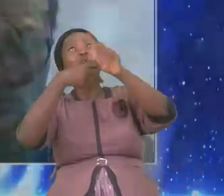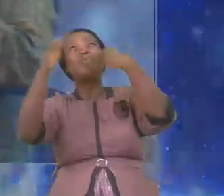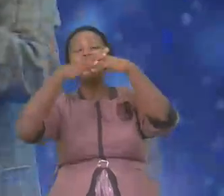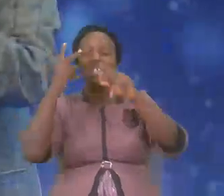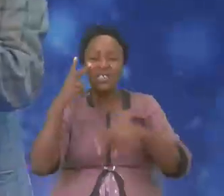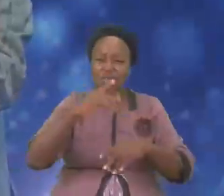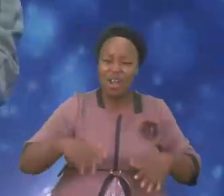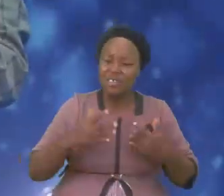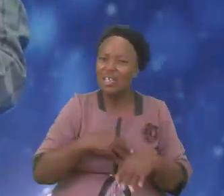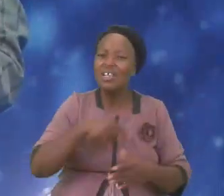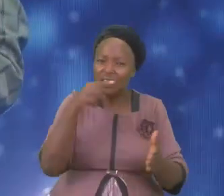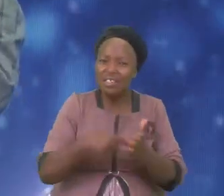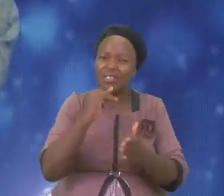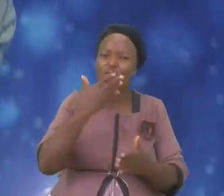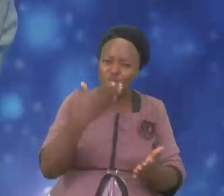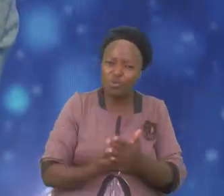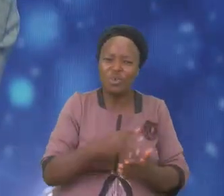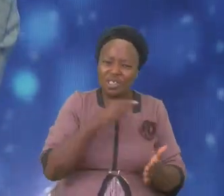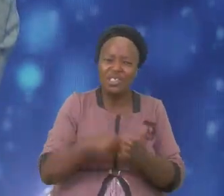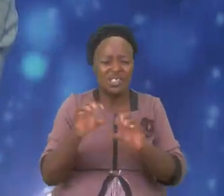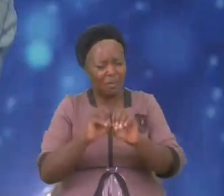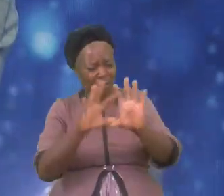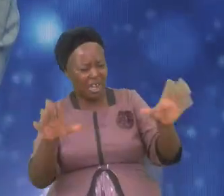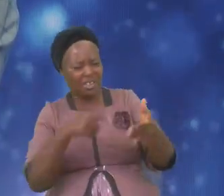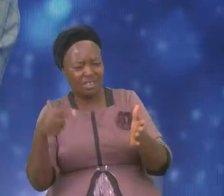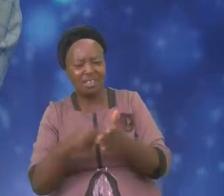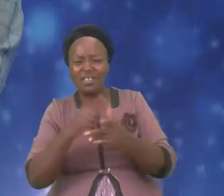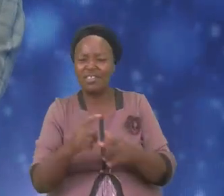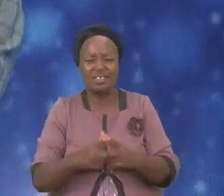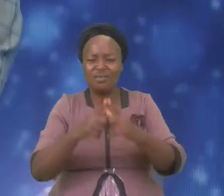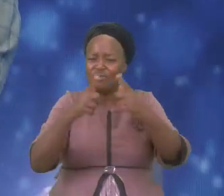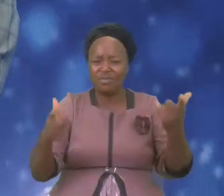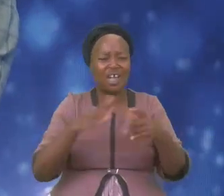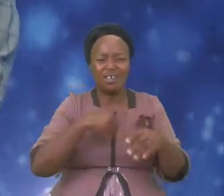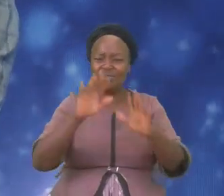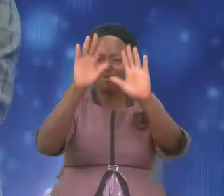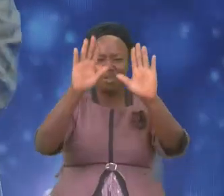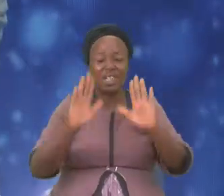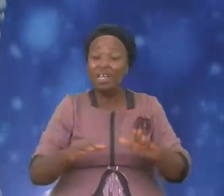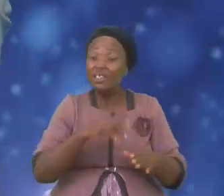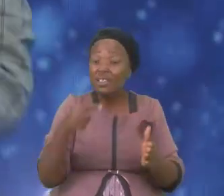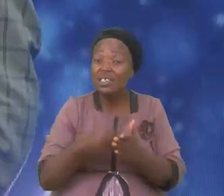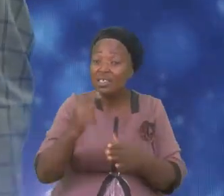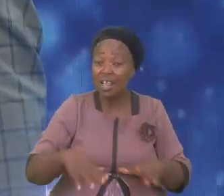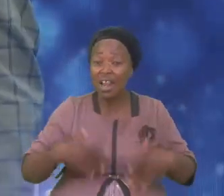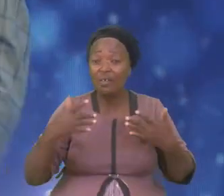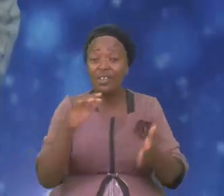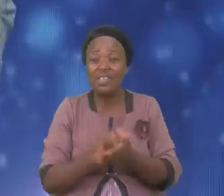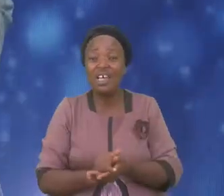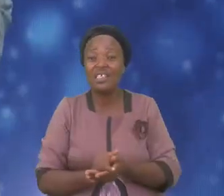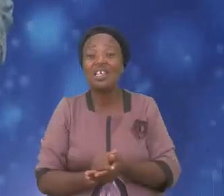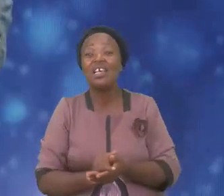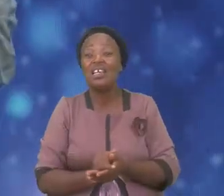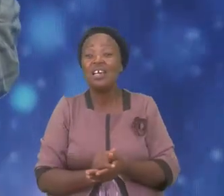high. It's like this is the life that even angels would like